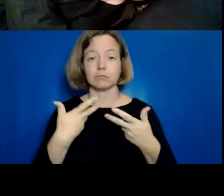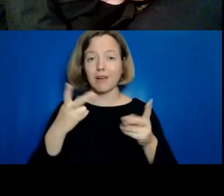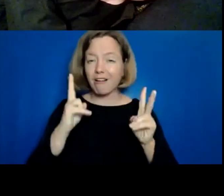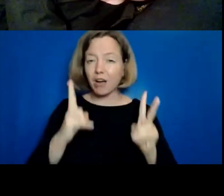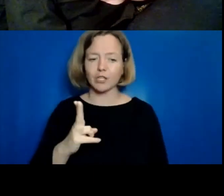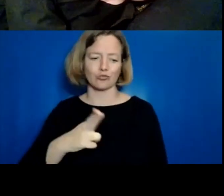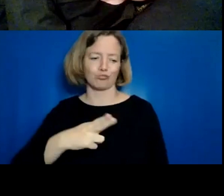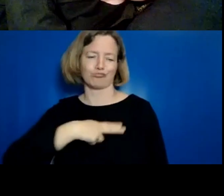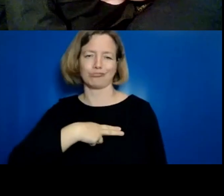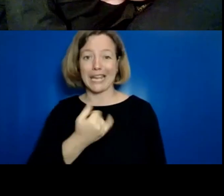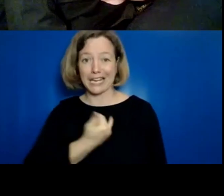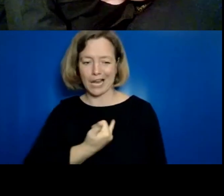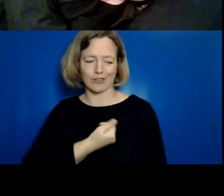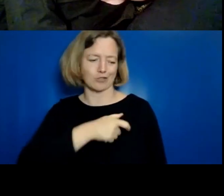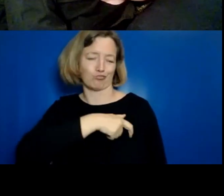because of my